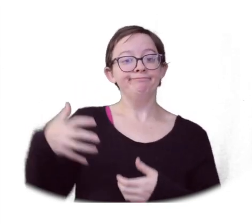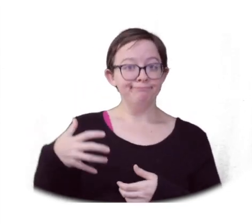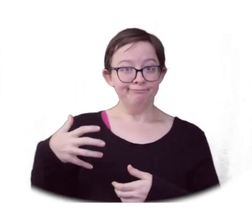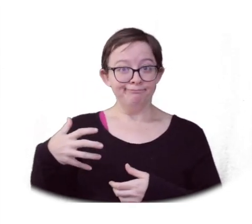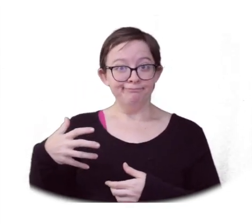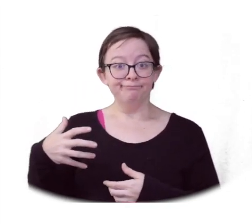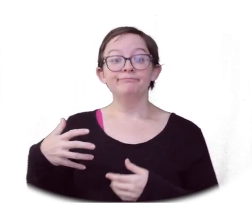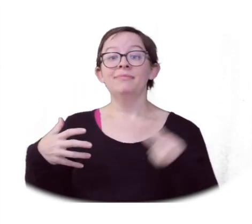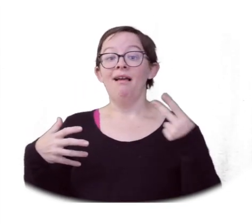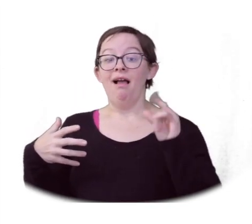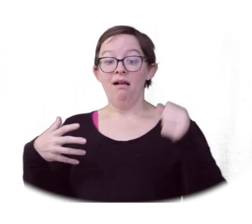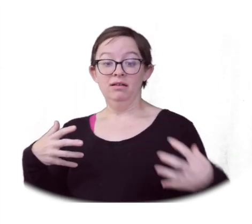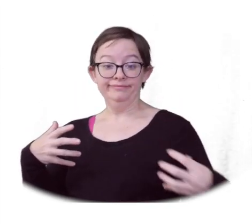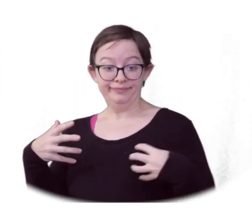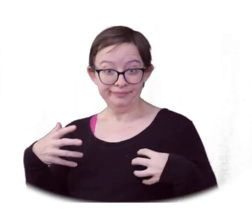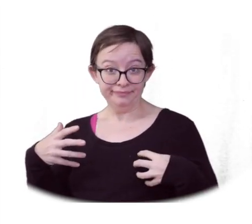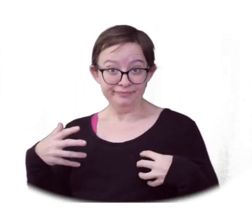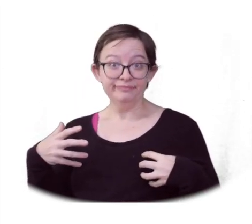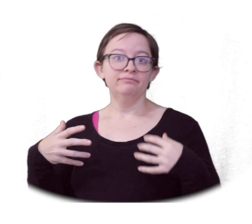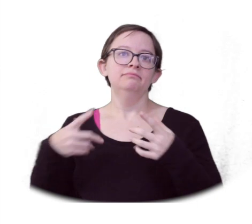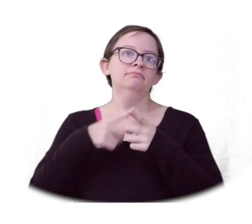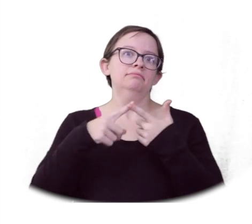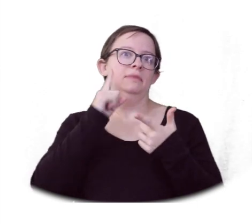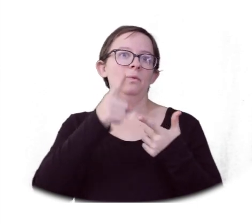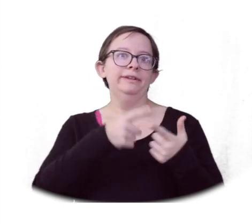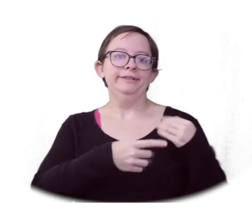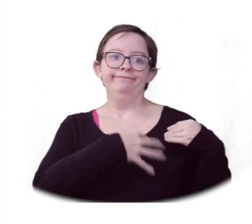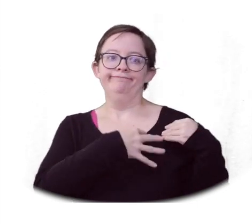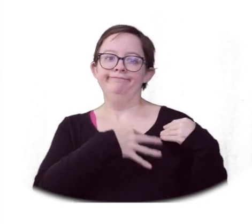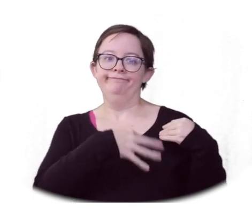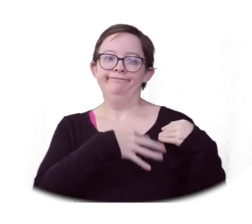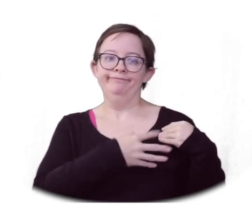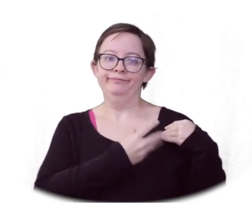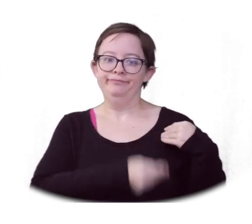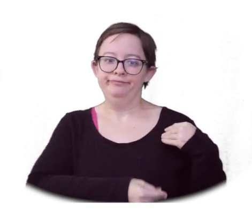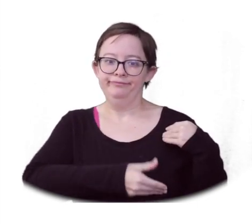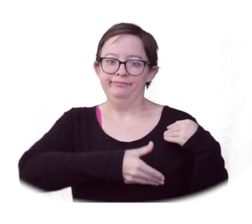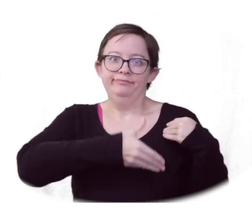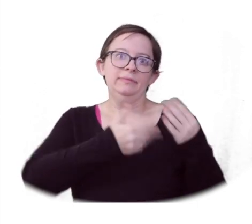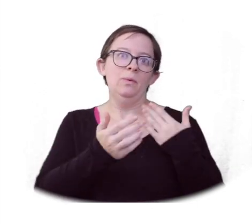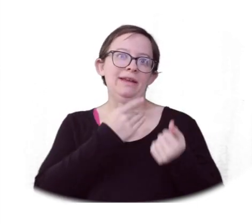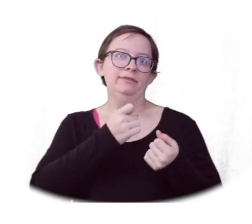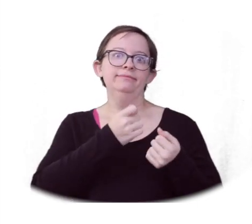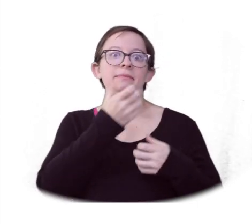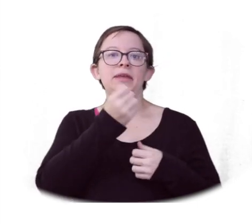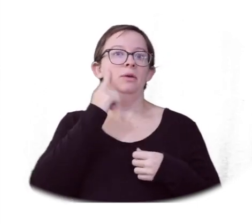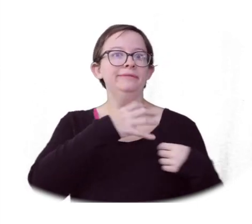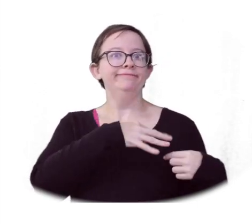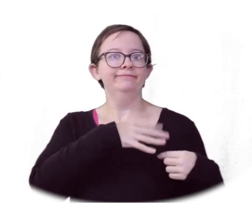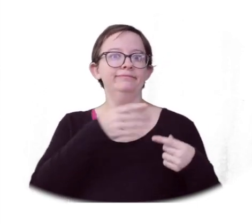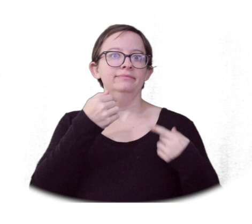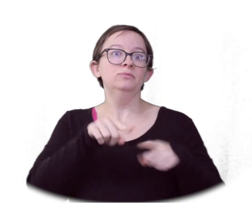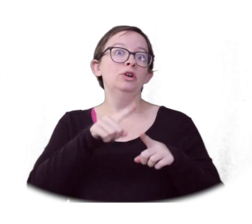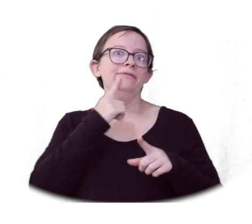baby. You can just breastfeed on one side, put this on the other side, and it'll just collect whatever milk, would normally come